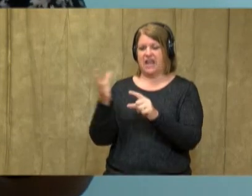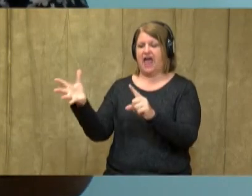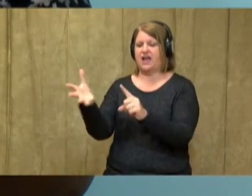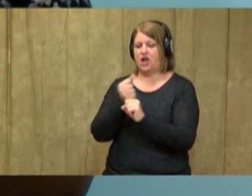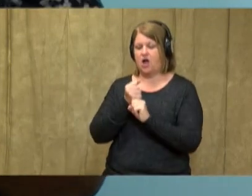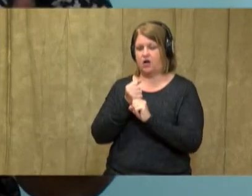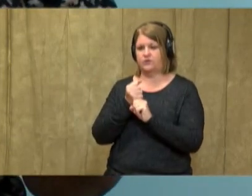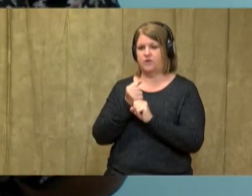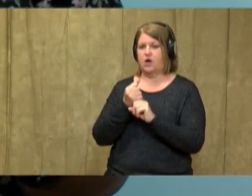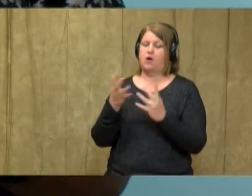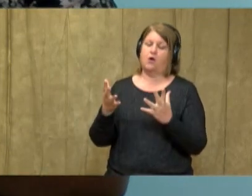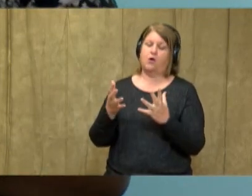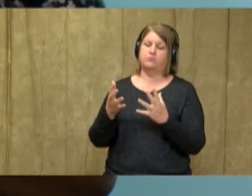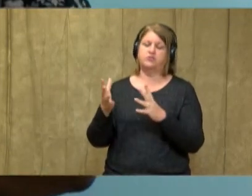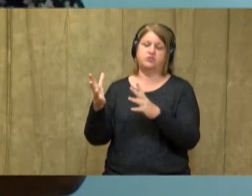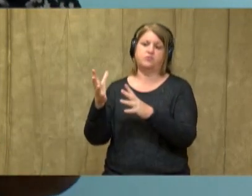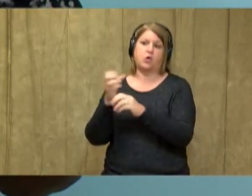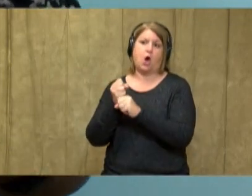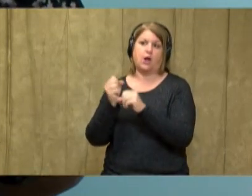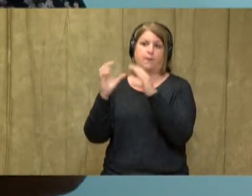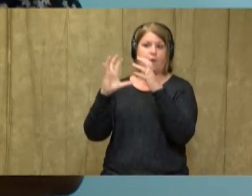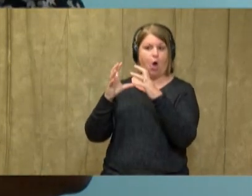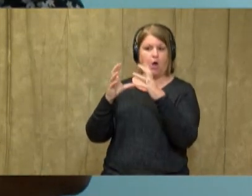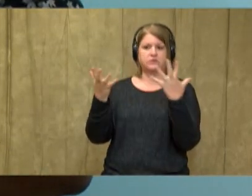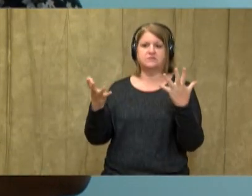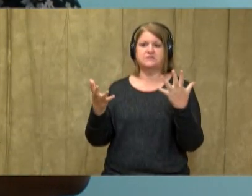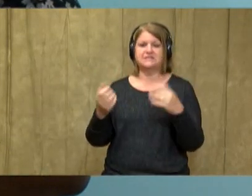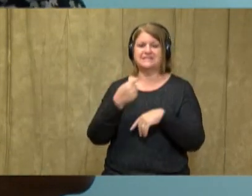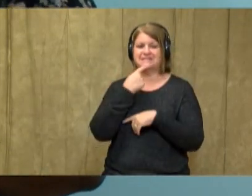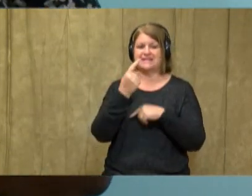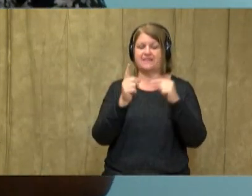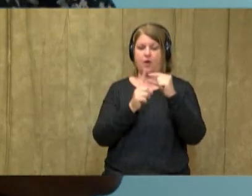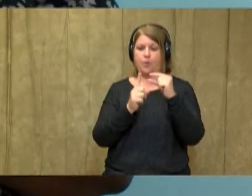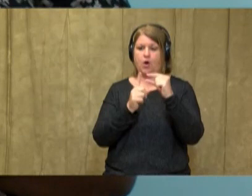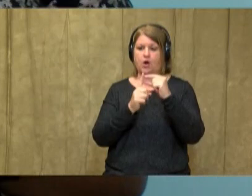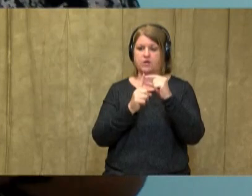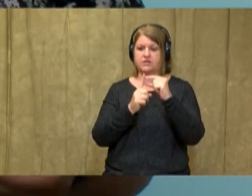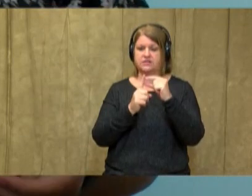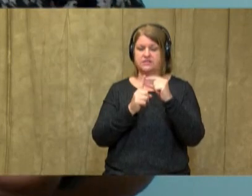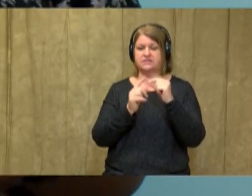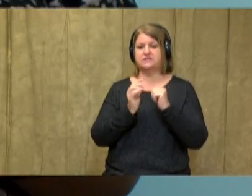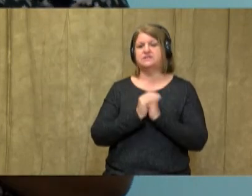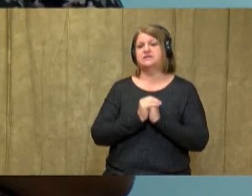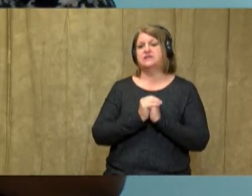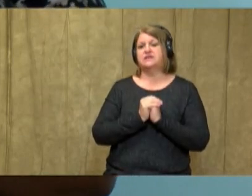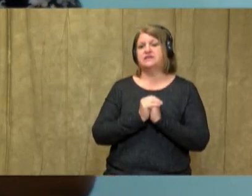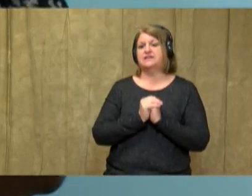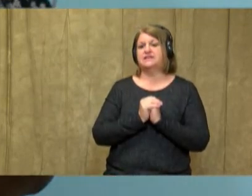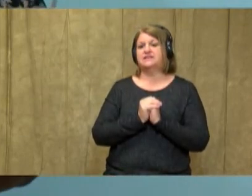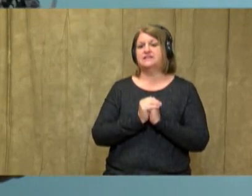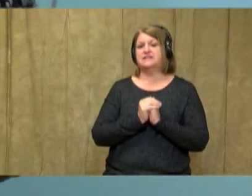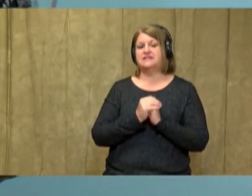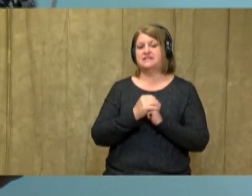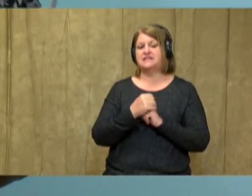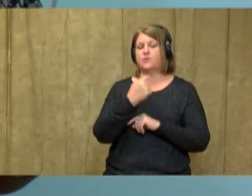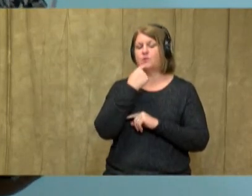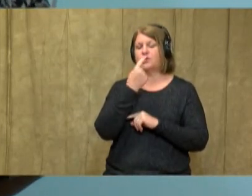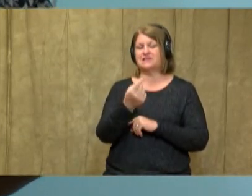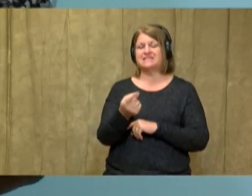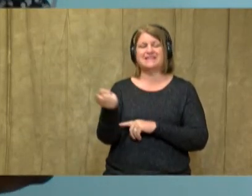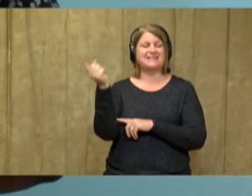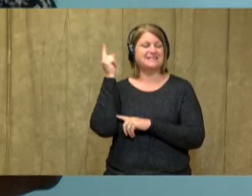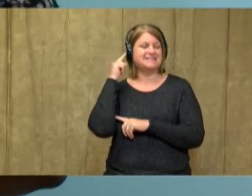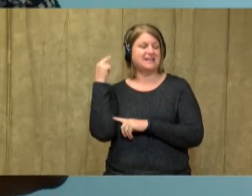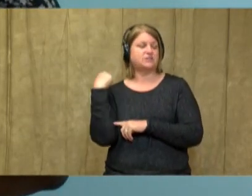caught a ball. Caught. Say the word caught. Good job. Now let's say the sounds that we hear in